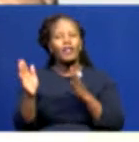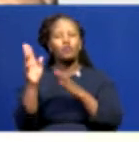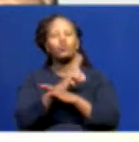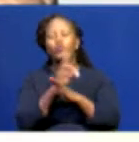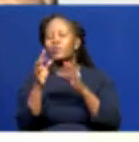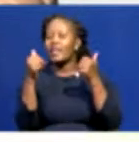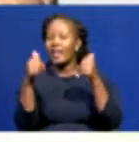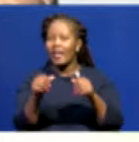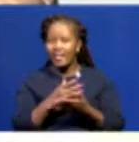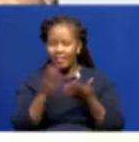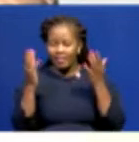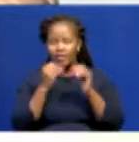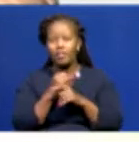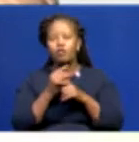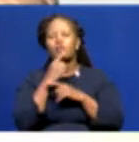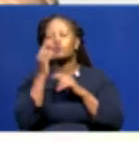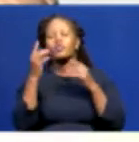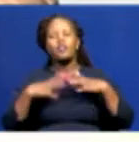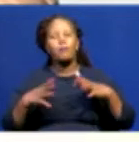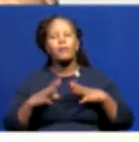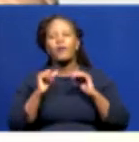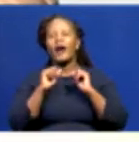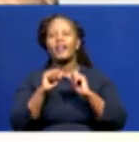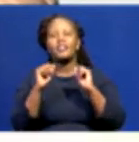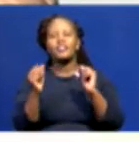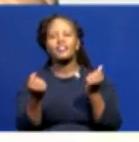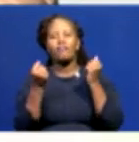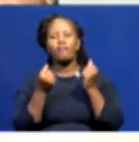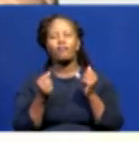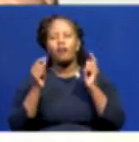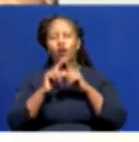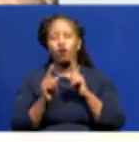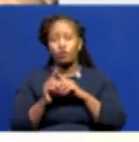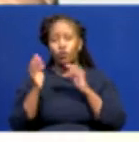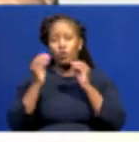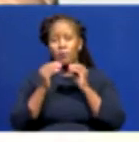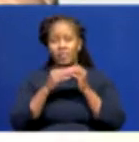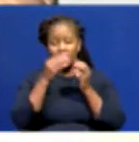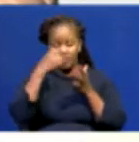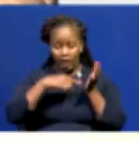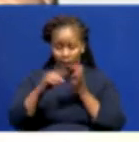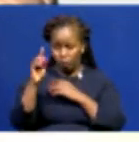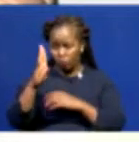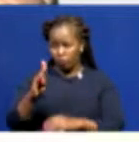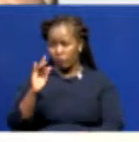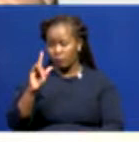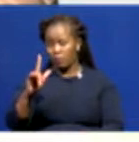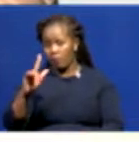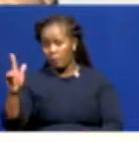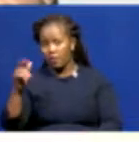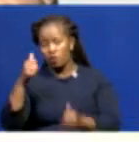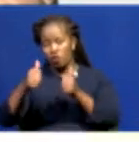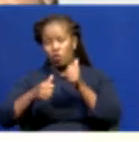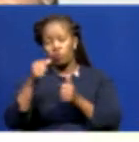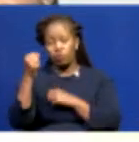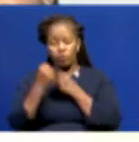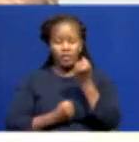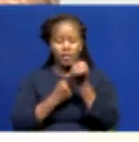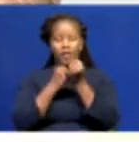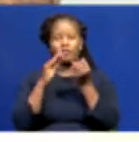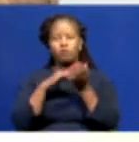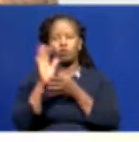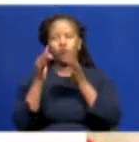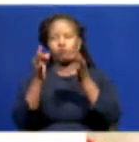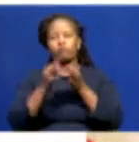to ensure the safety of Kenyans. The meeting also approved a radical bill that will enhance the powers of the Financial Reporting